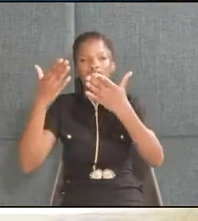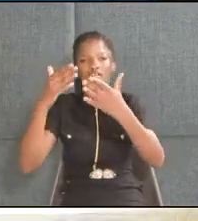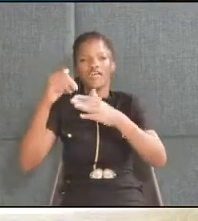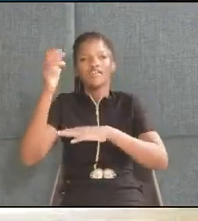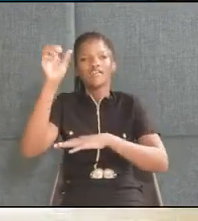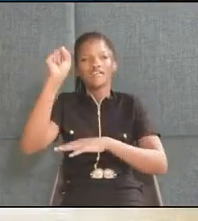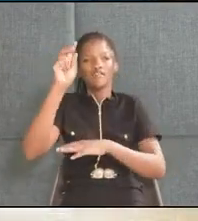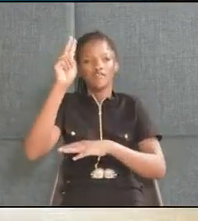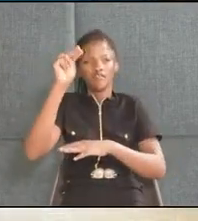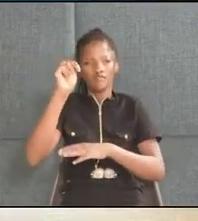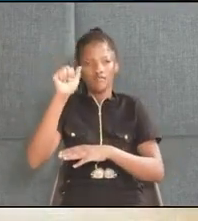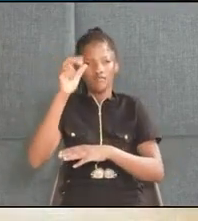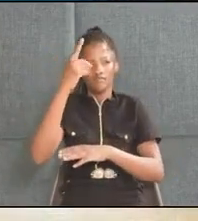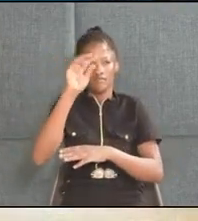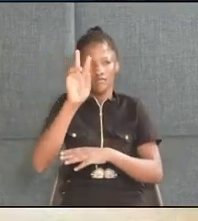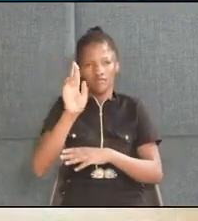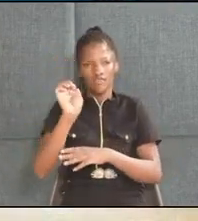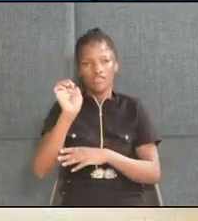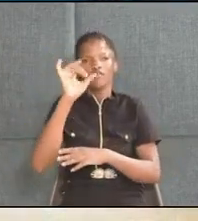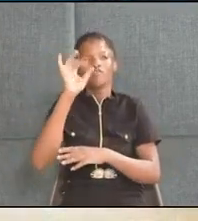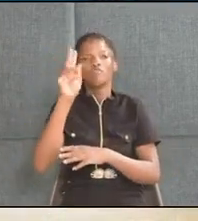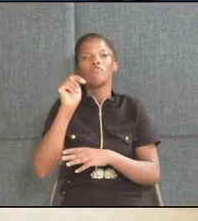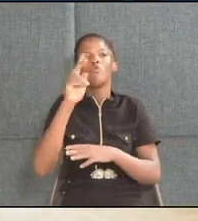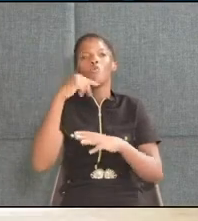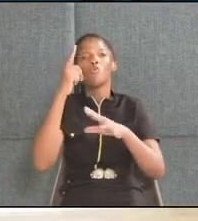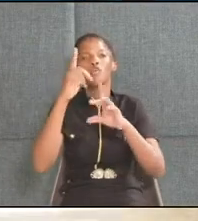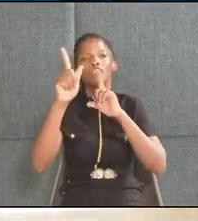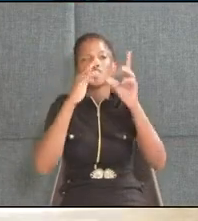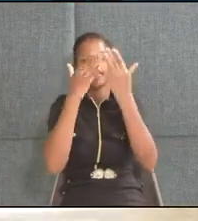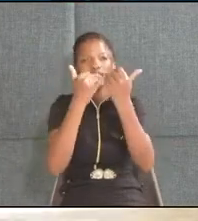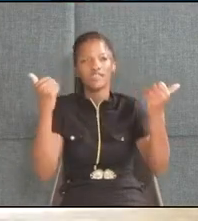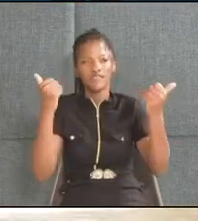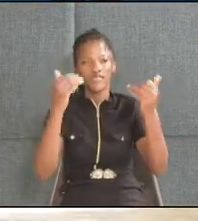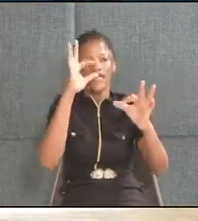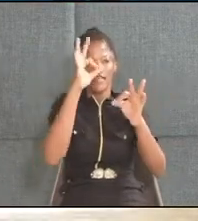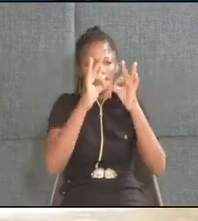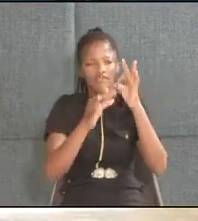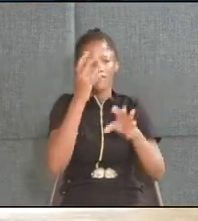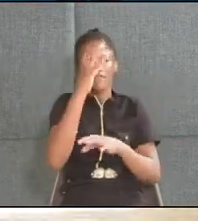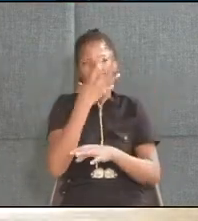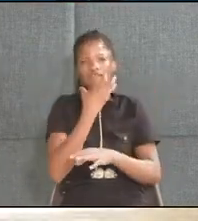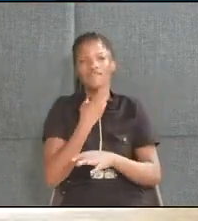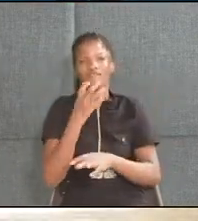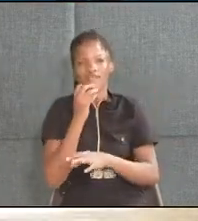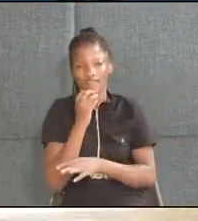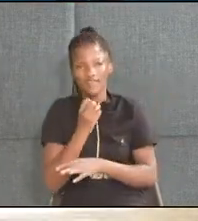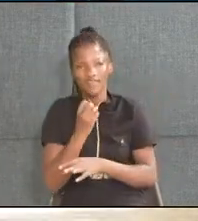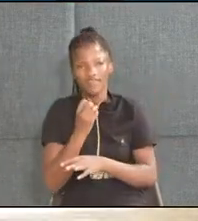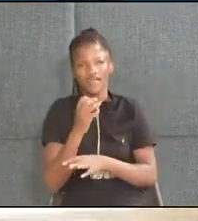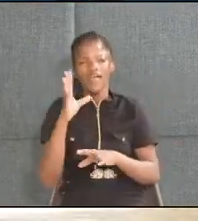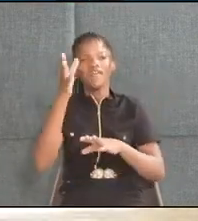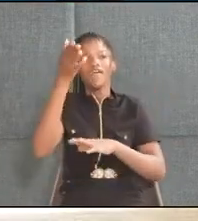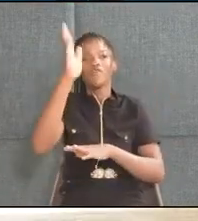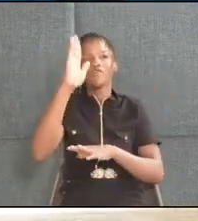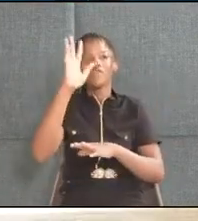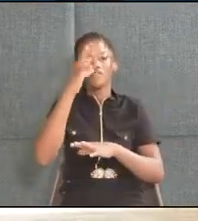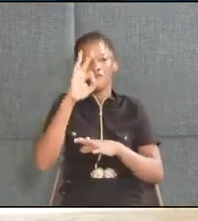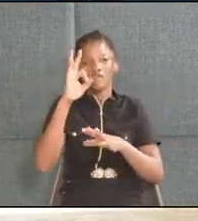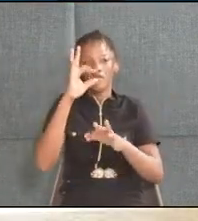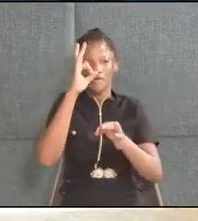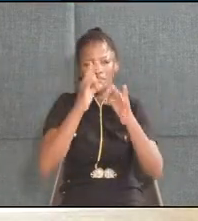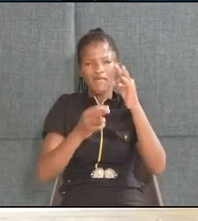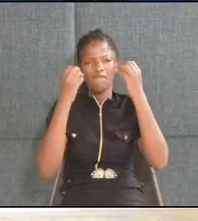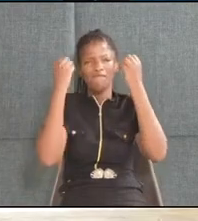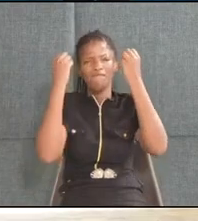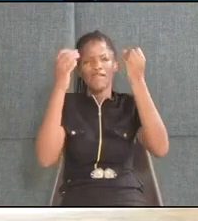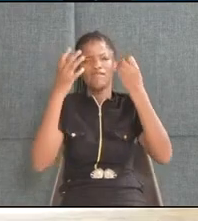children, as we have learned from our previous sermons, were the judges of the Jews. At the courthouse, many lawyers and religious